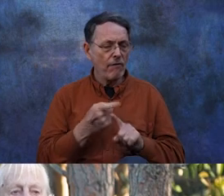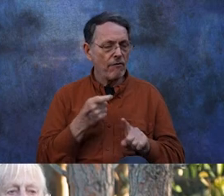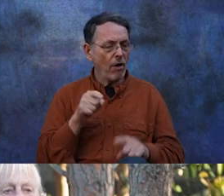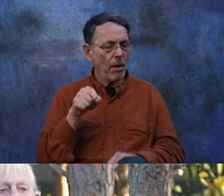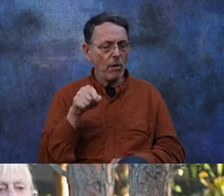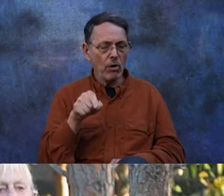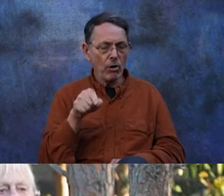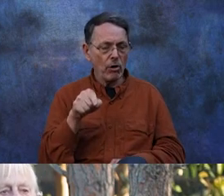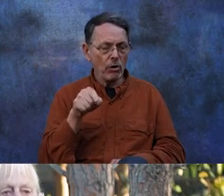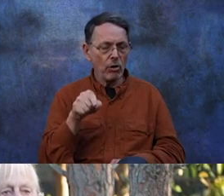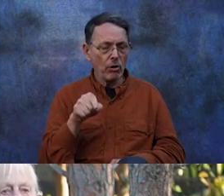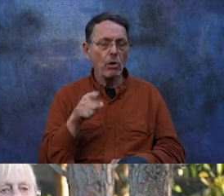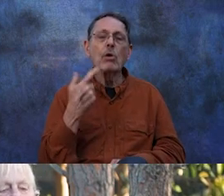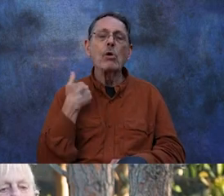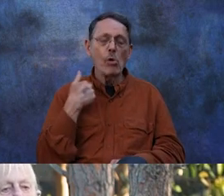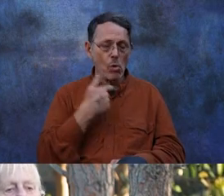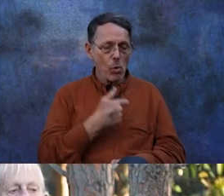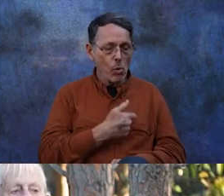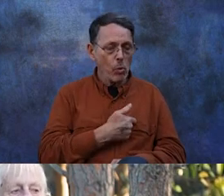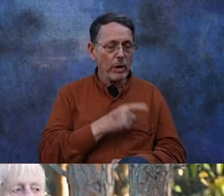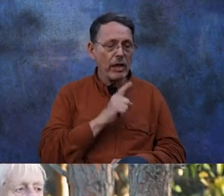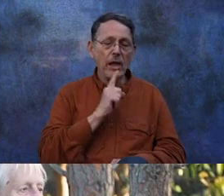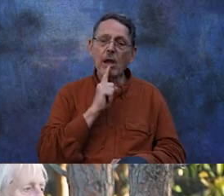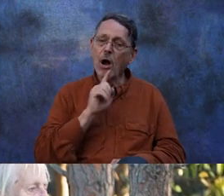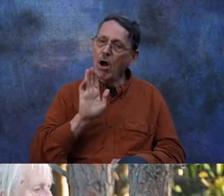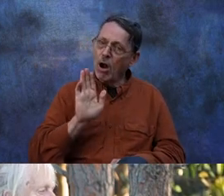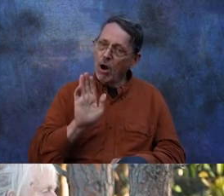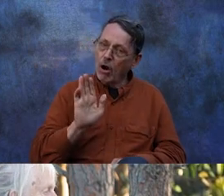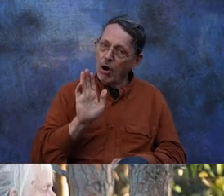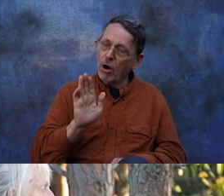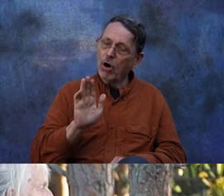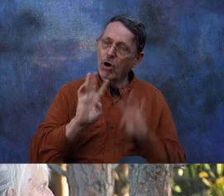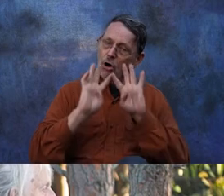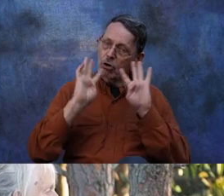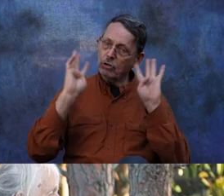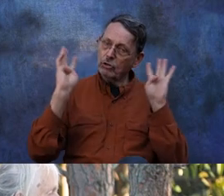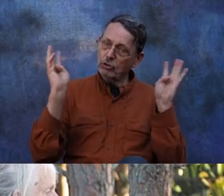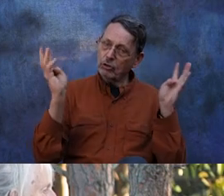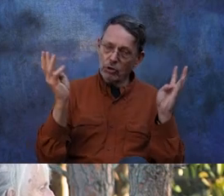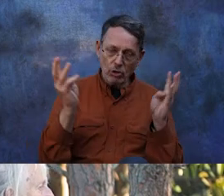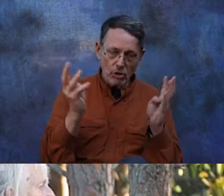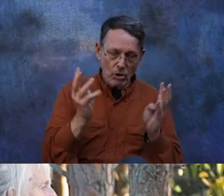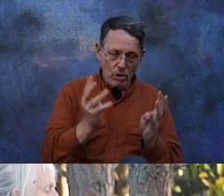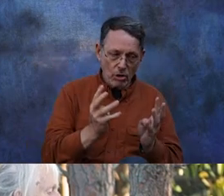are of her. We are her